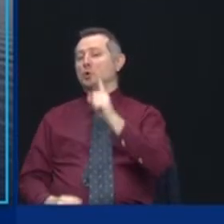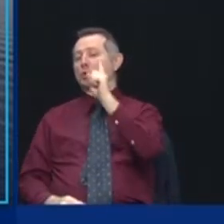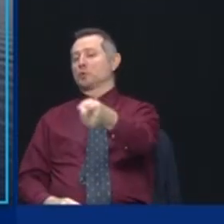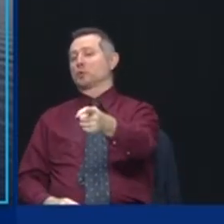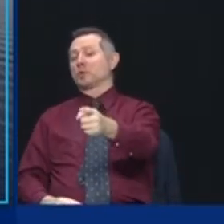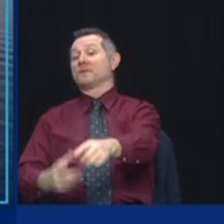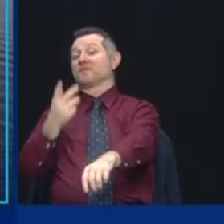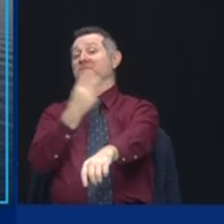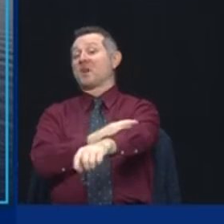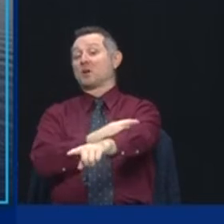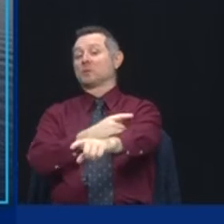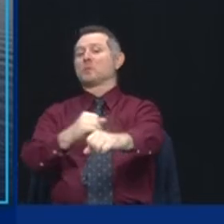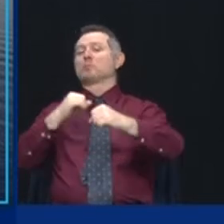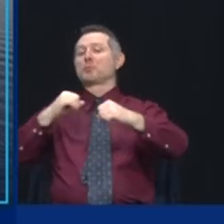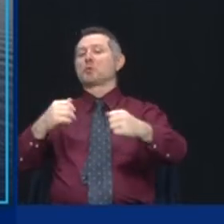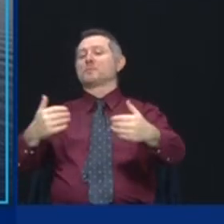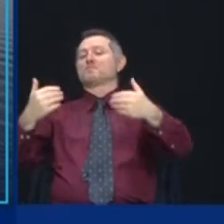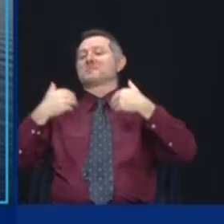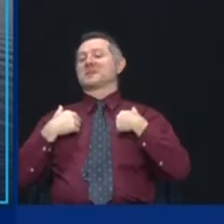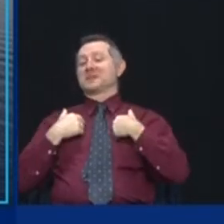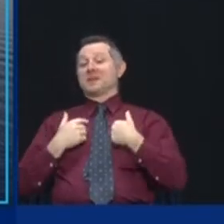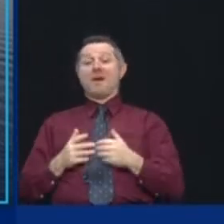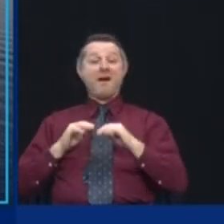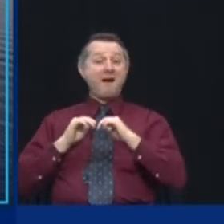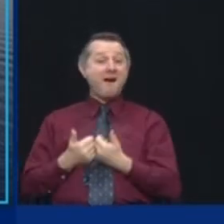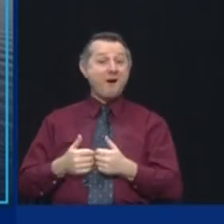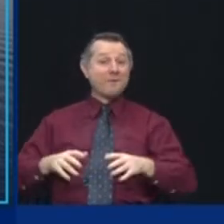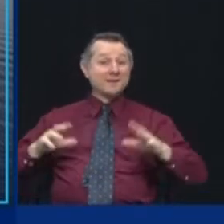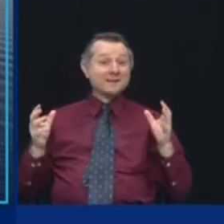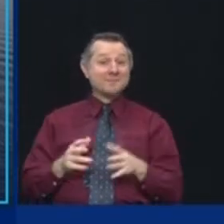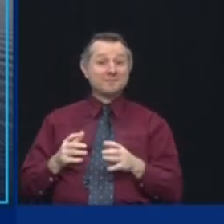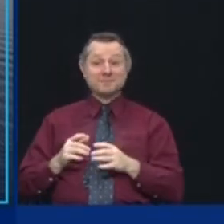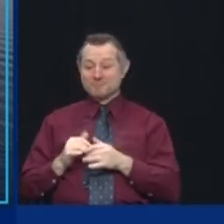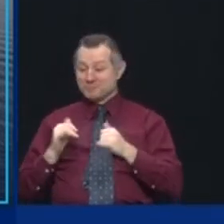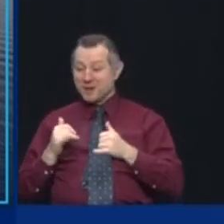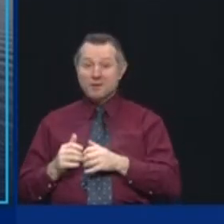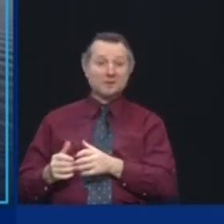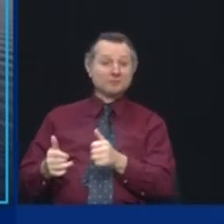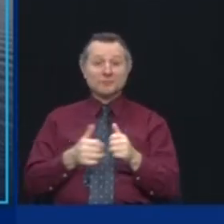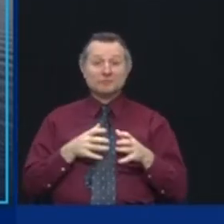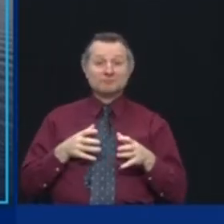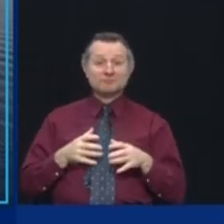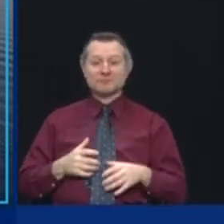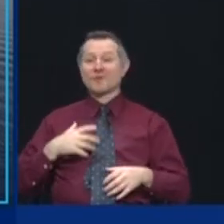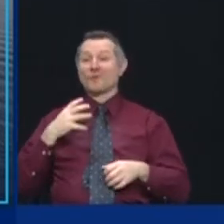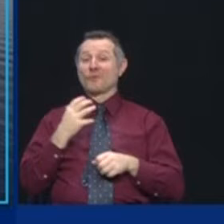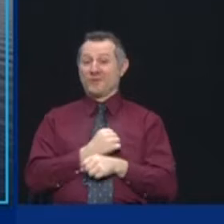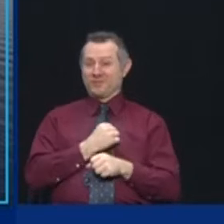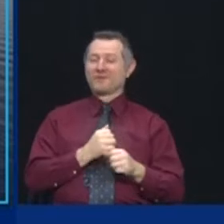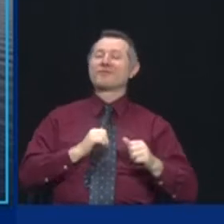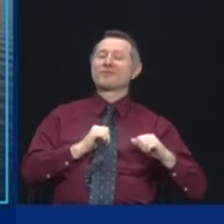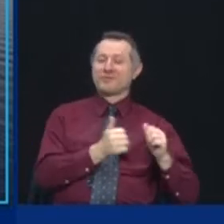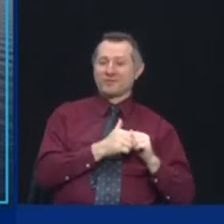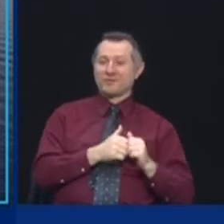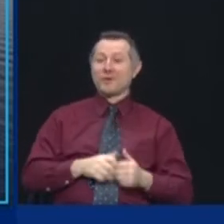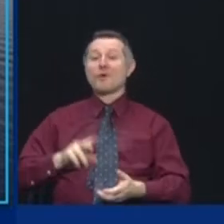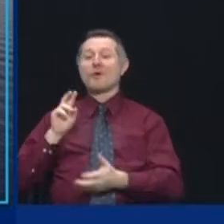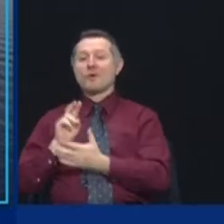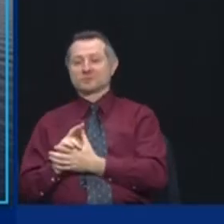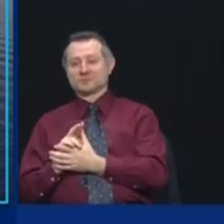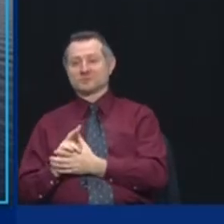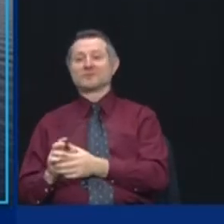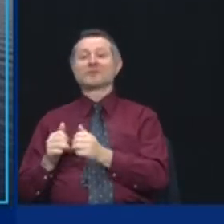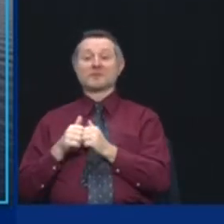way a team plays together, and you win together or you lose together, with this COVID, we either